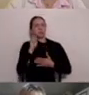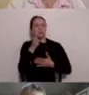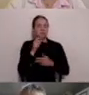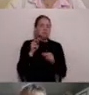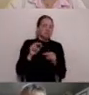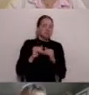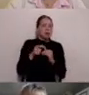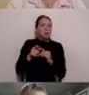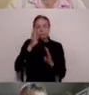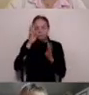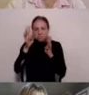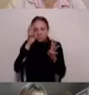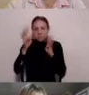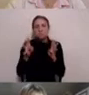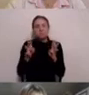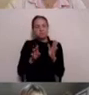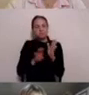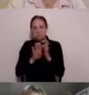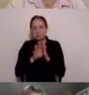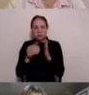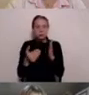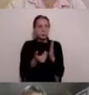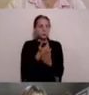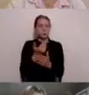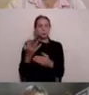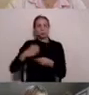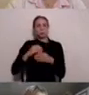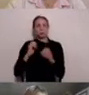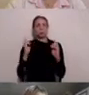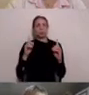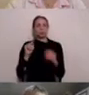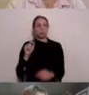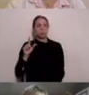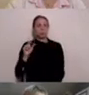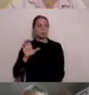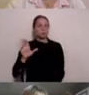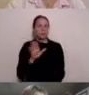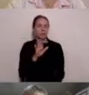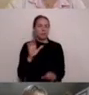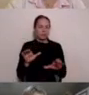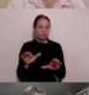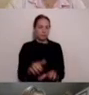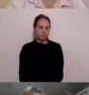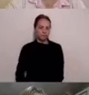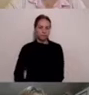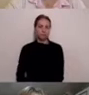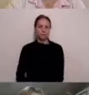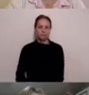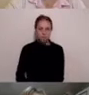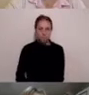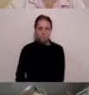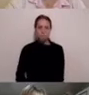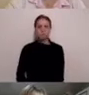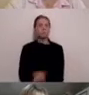how creatively they've really woven in educational tools into their activities. Next slide, please. So those are just a